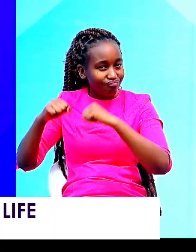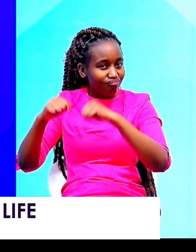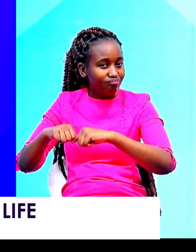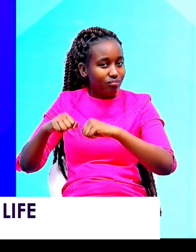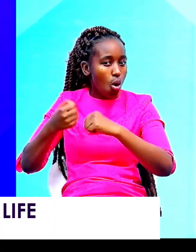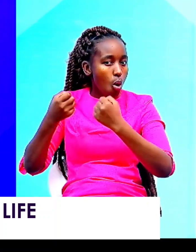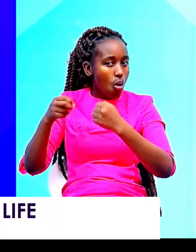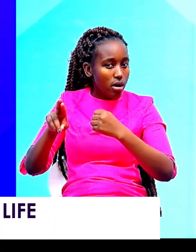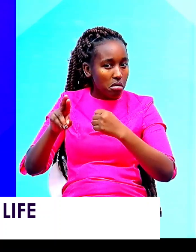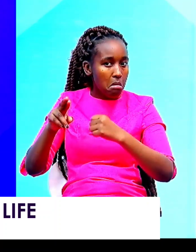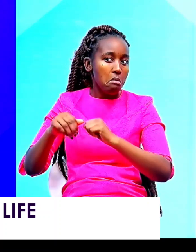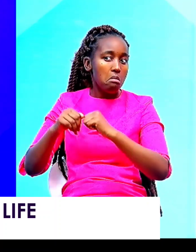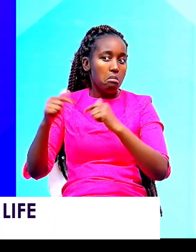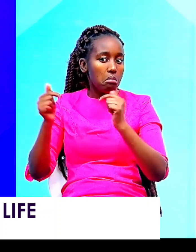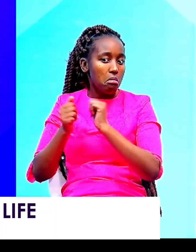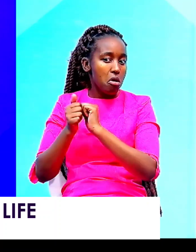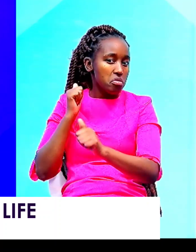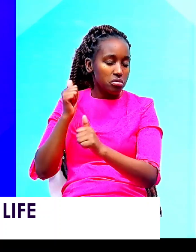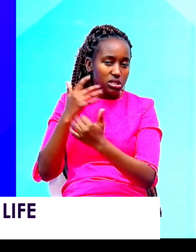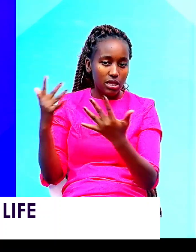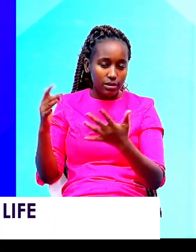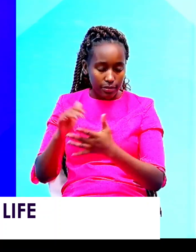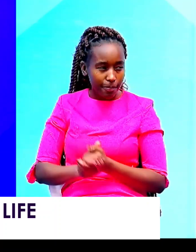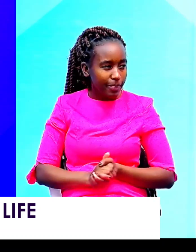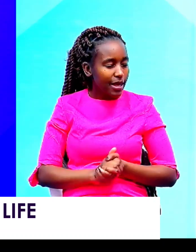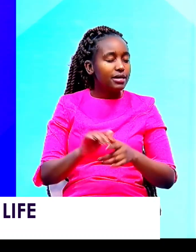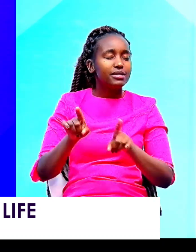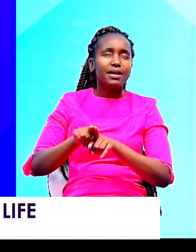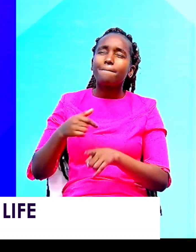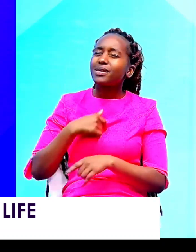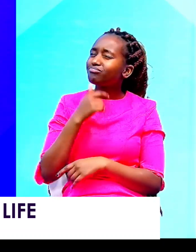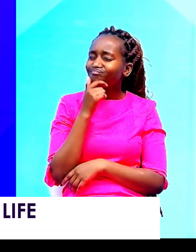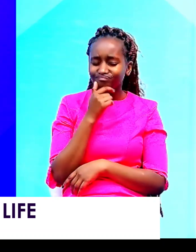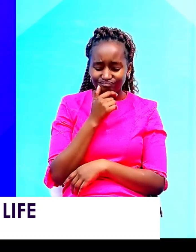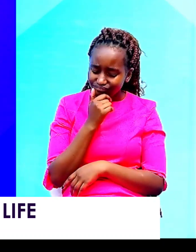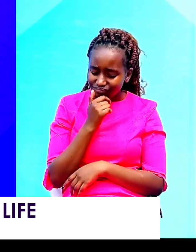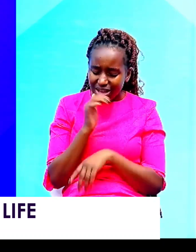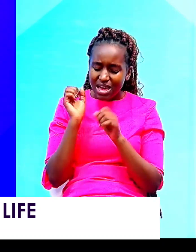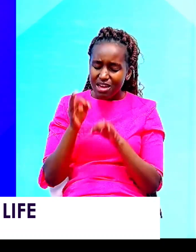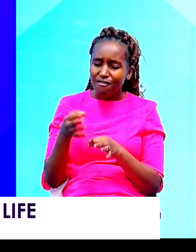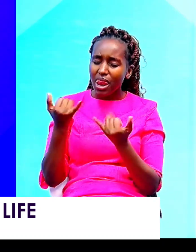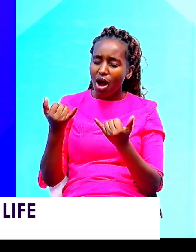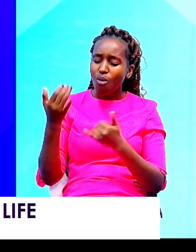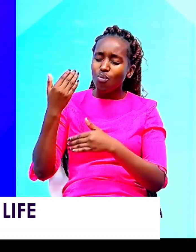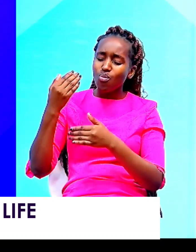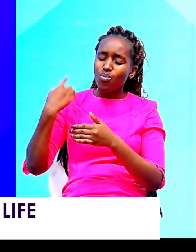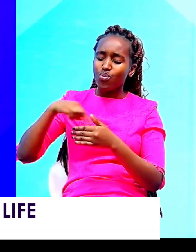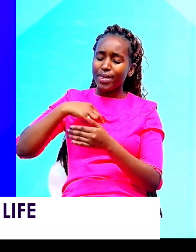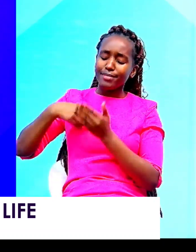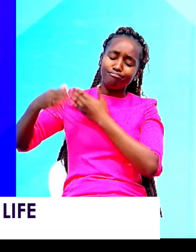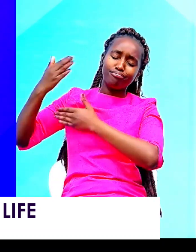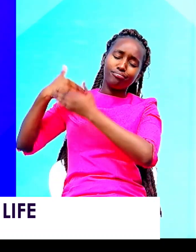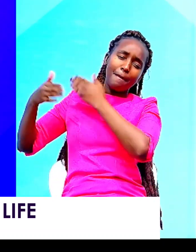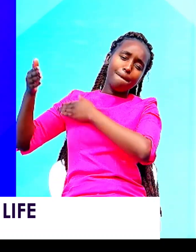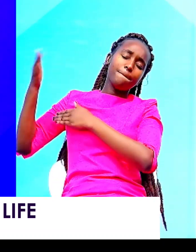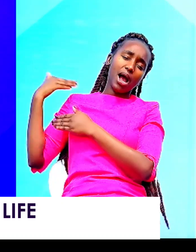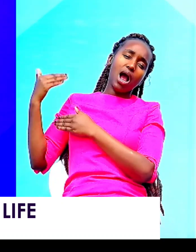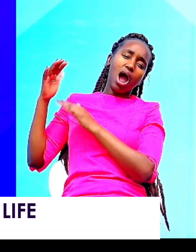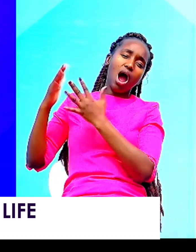nation it would be if we went back to the old days. And again, I'm